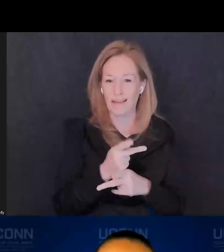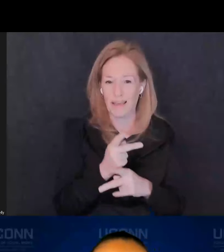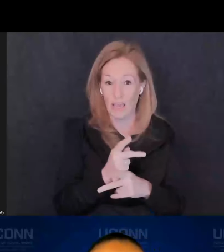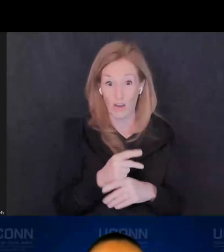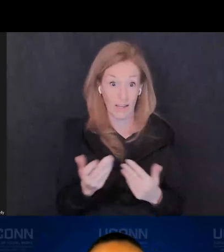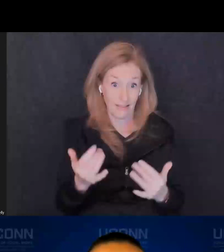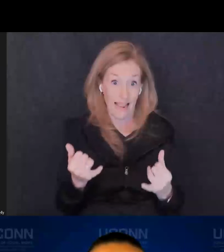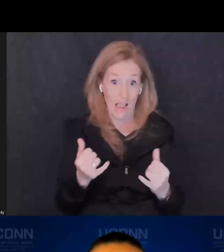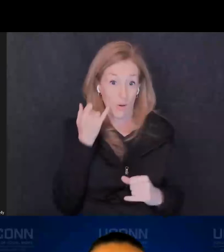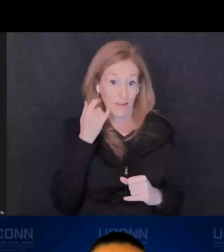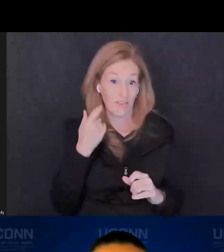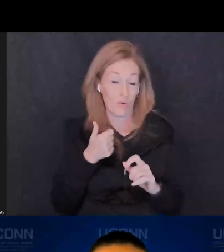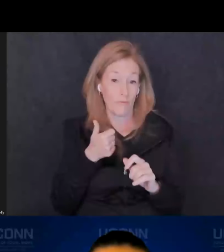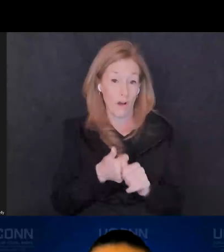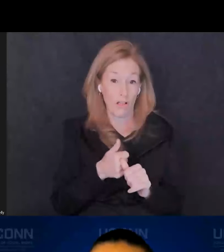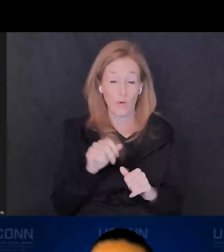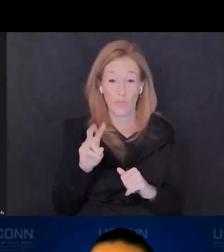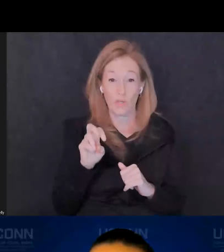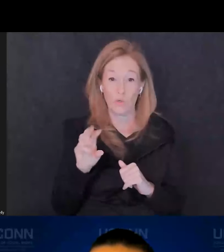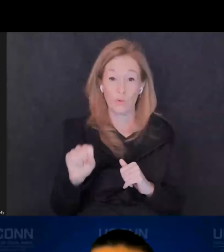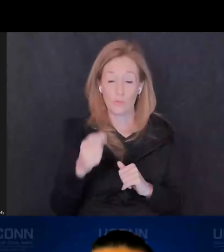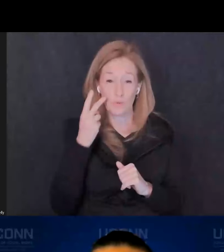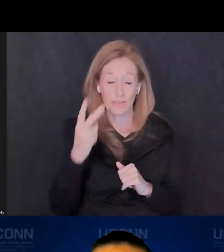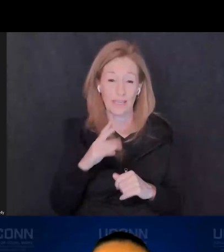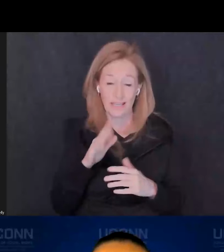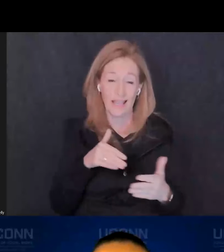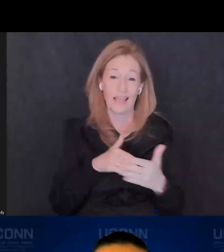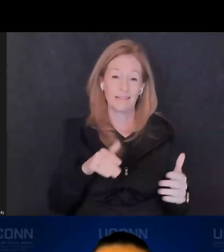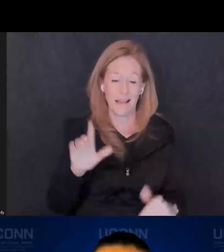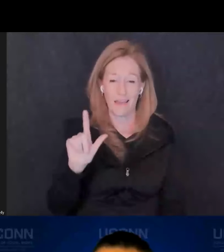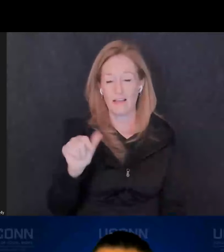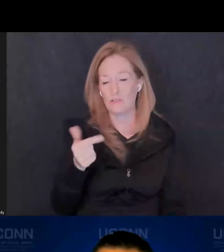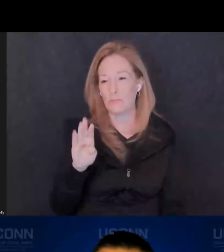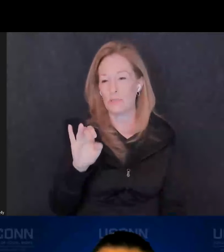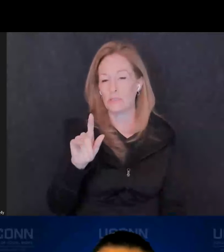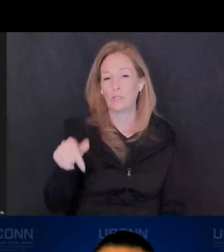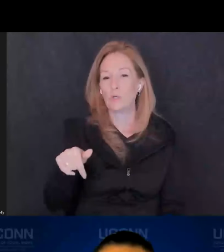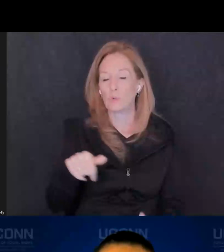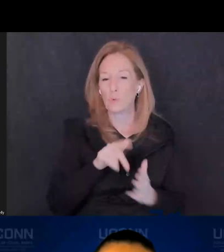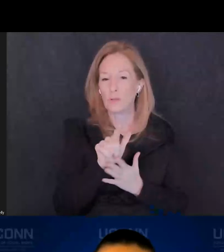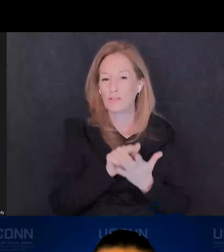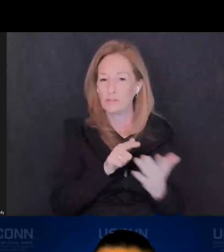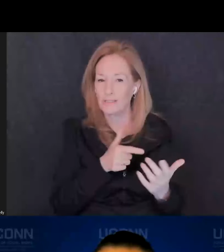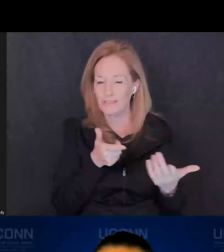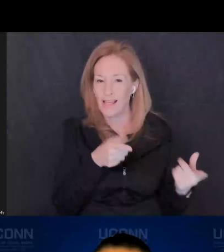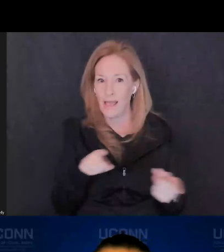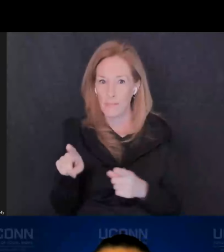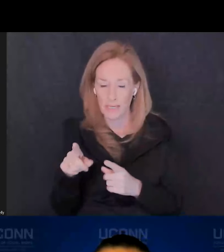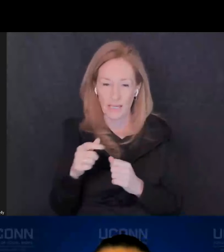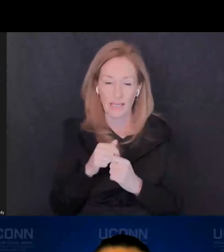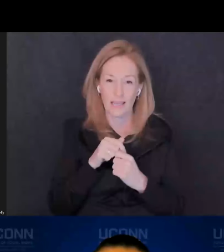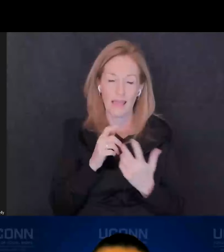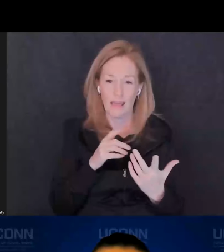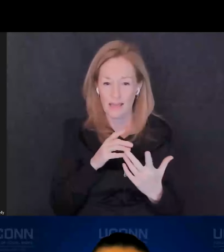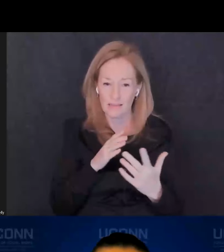the news, we can see that there's a lot of anti-LGBTQ legislation that's impacting this population and blocking access to gender